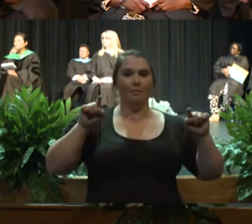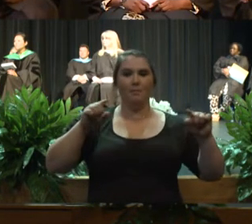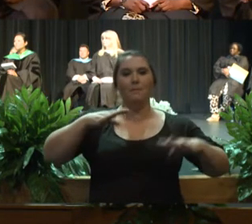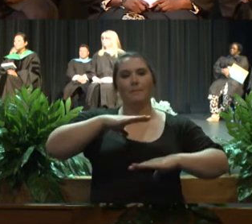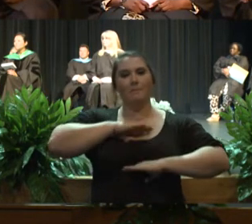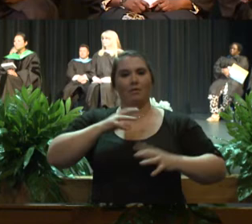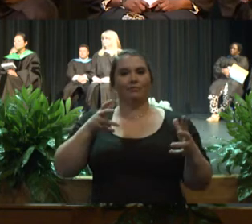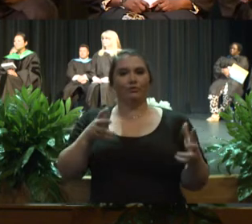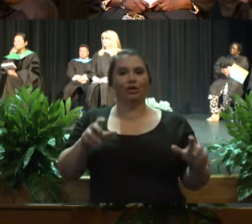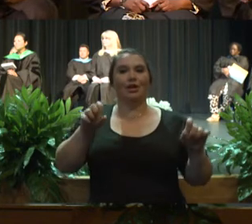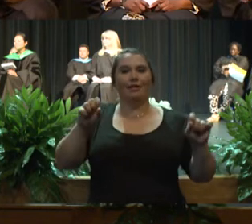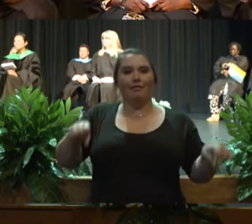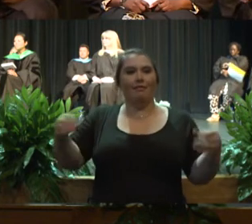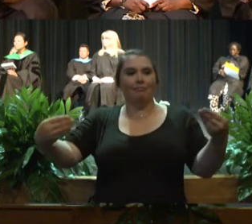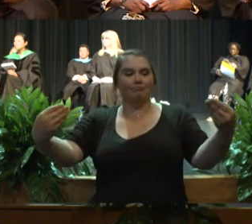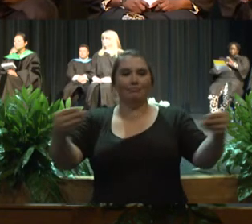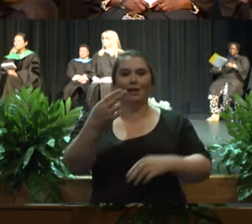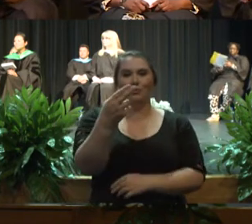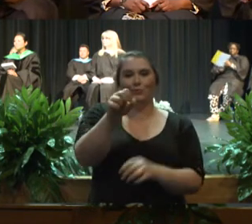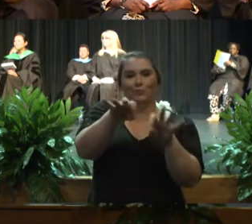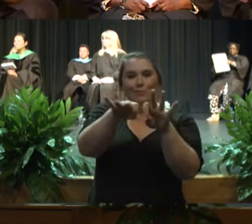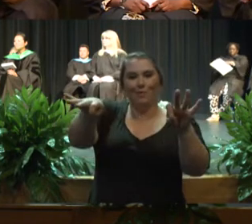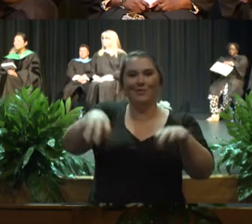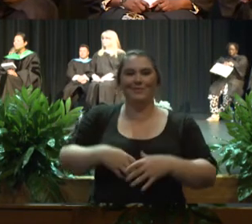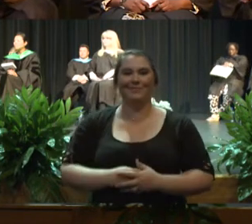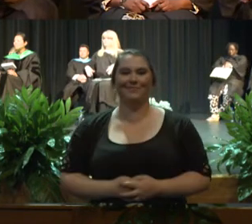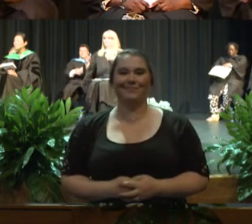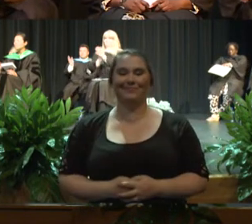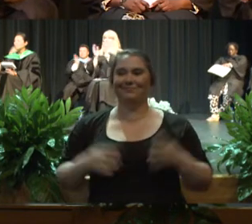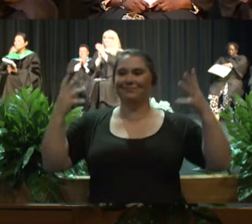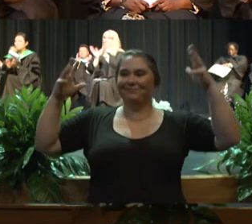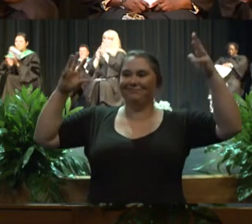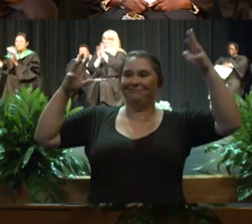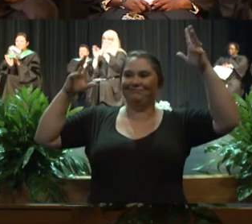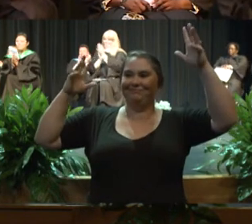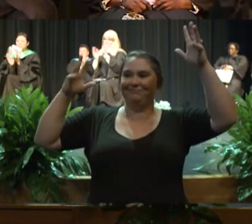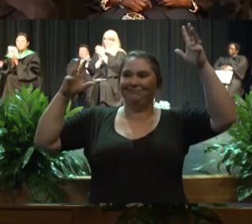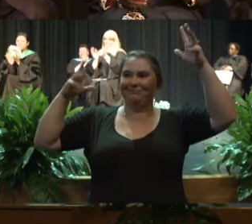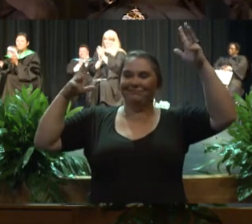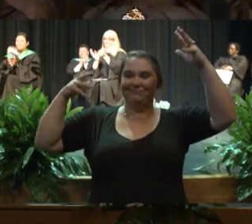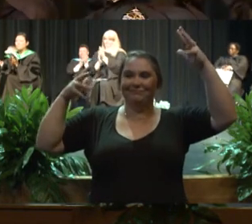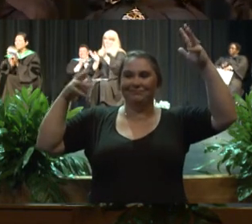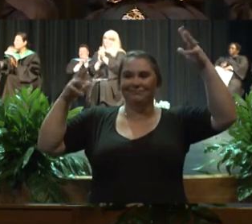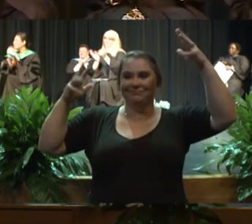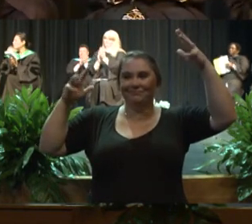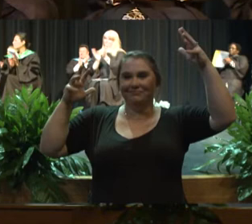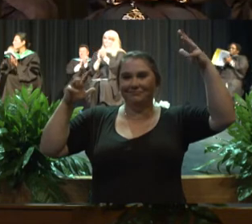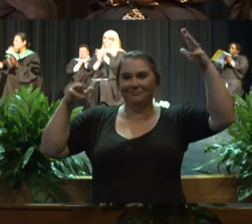Agency and are eligible to receive their high school diploma.